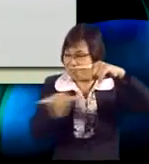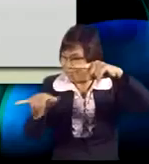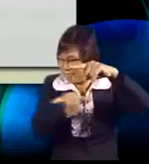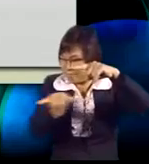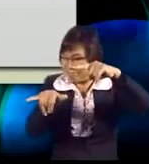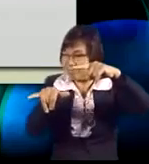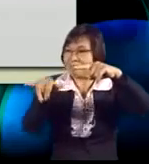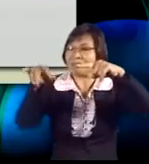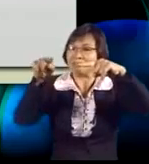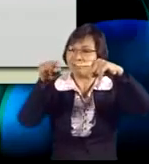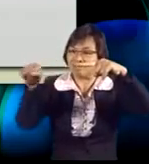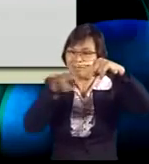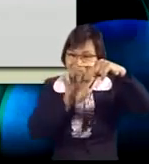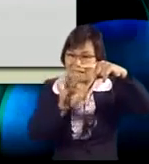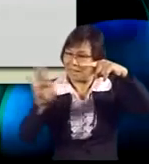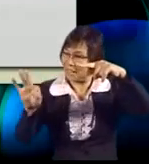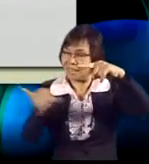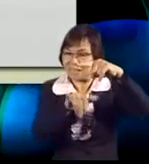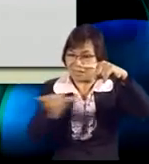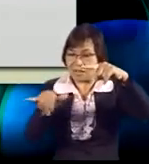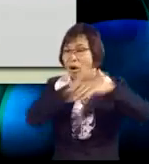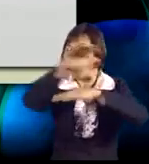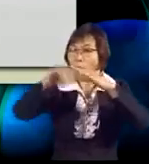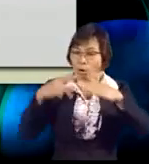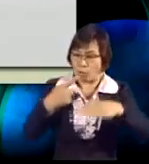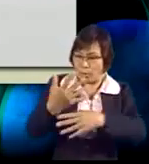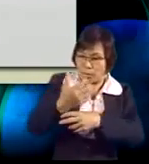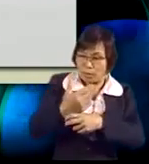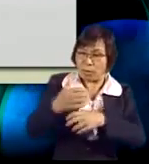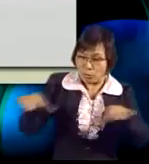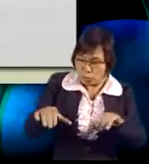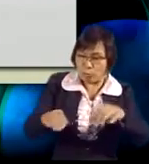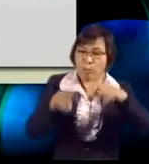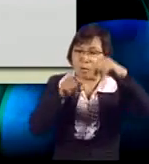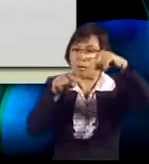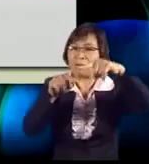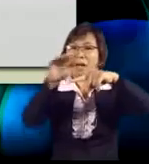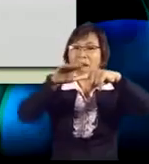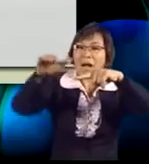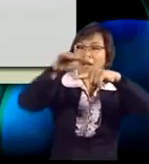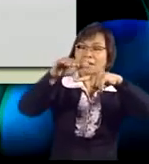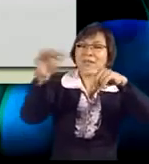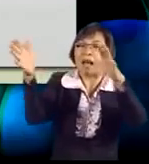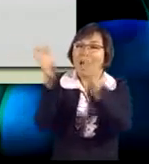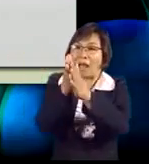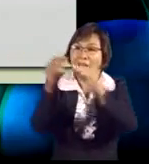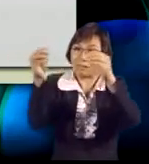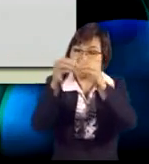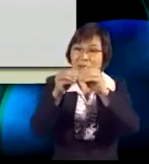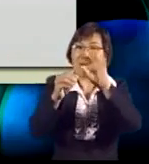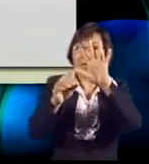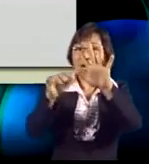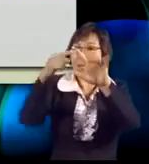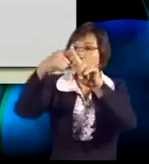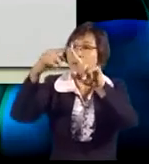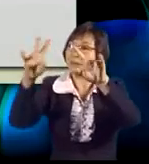the fractions. Again, they have a common denominator, 9. So all we do is add the